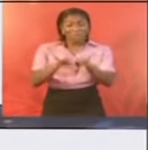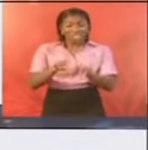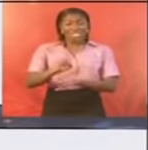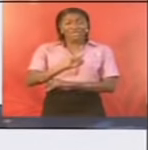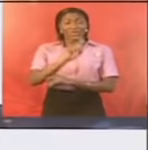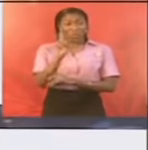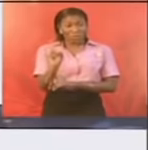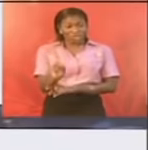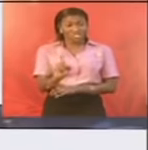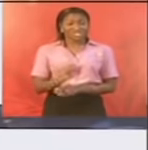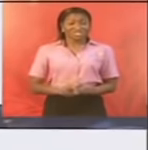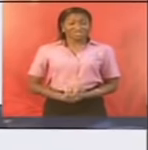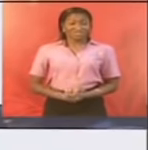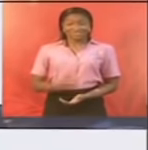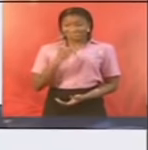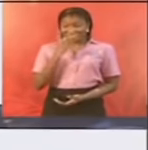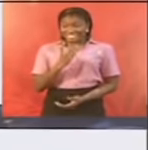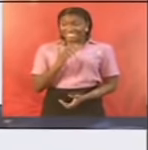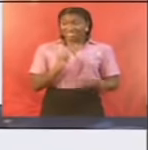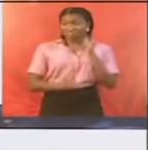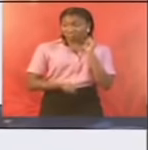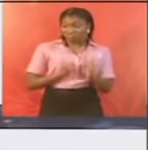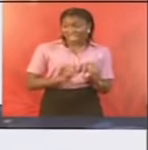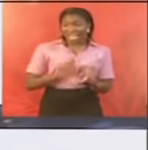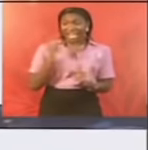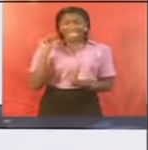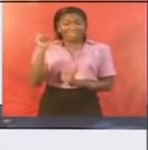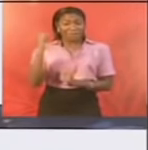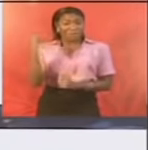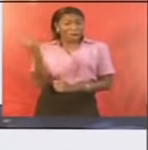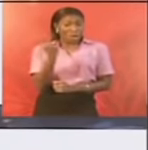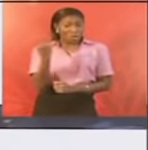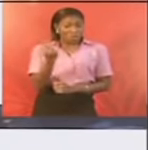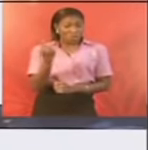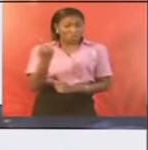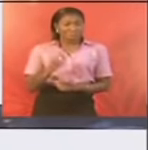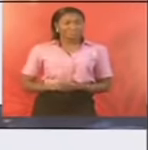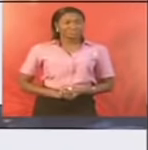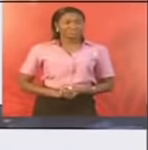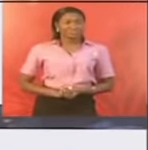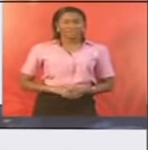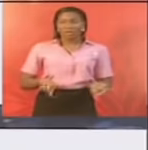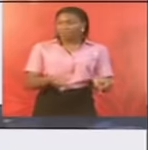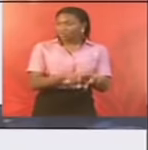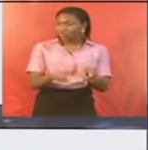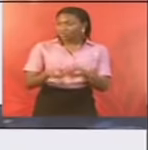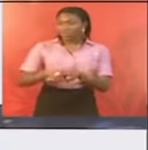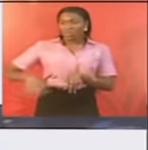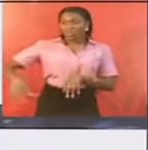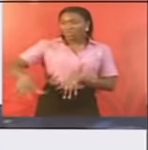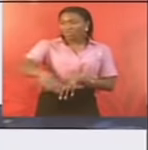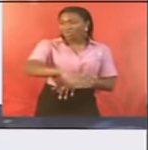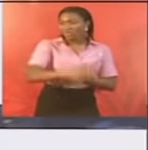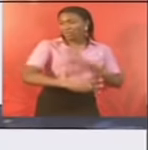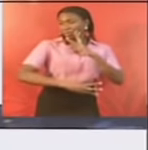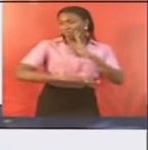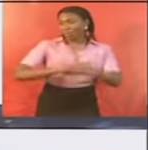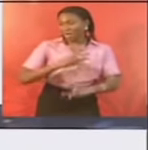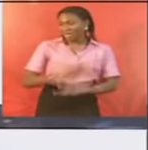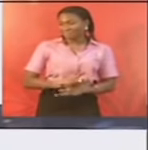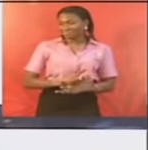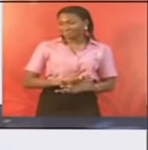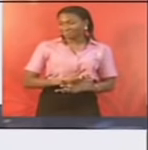that not only Trinidad and Tobago is dealing with, but as Minister said, it's a worldwide thing. However,